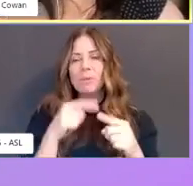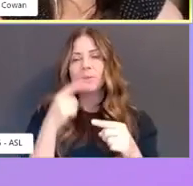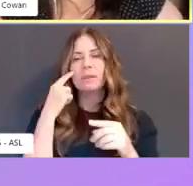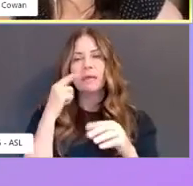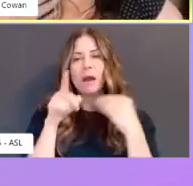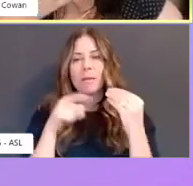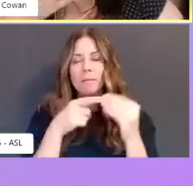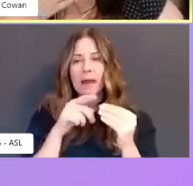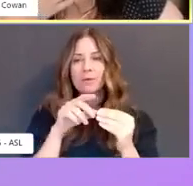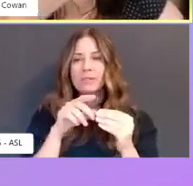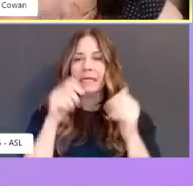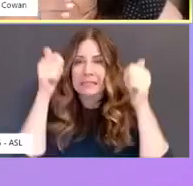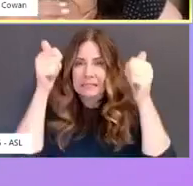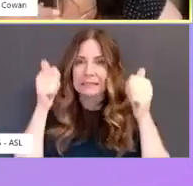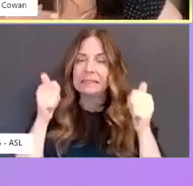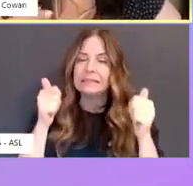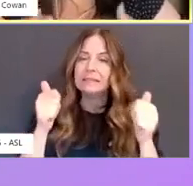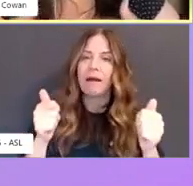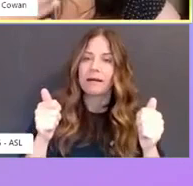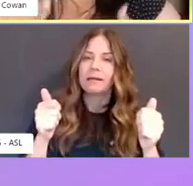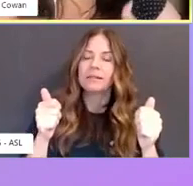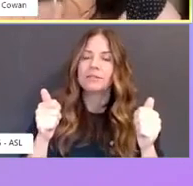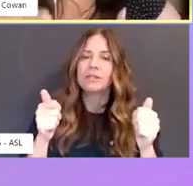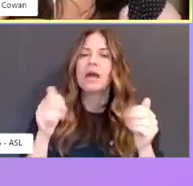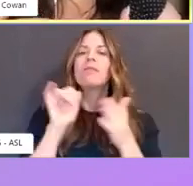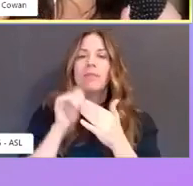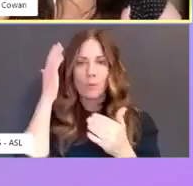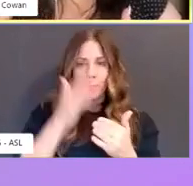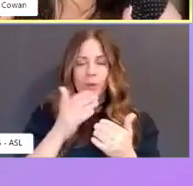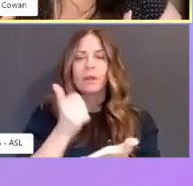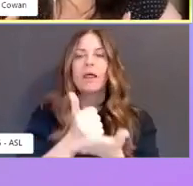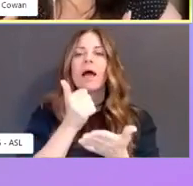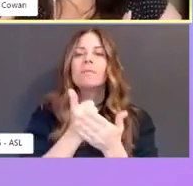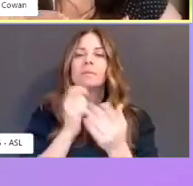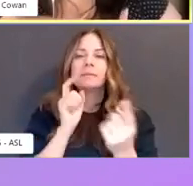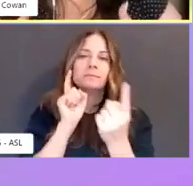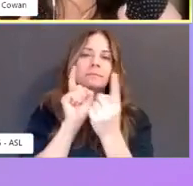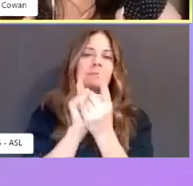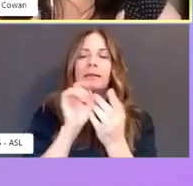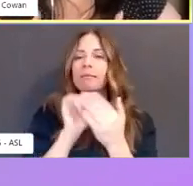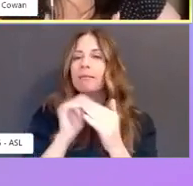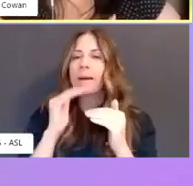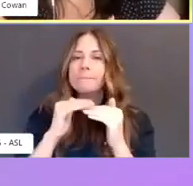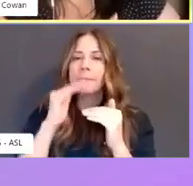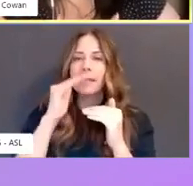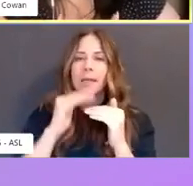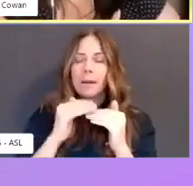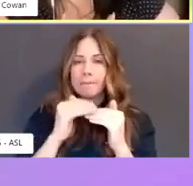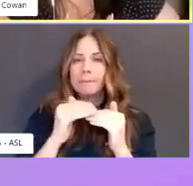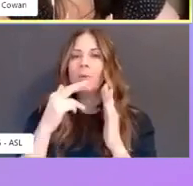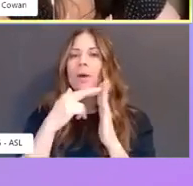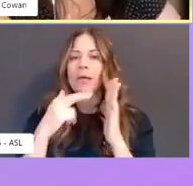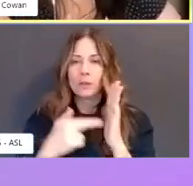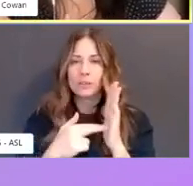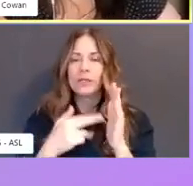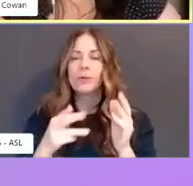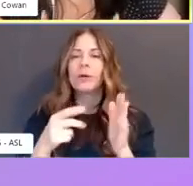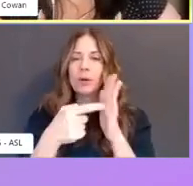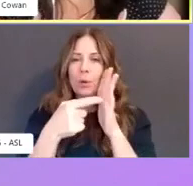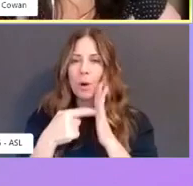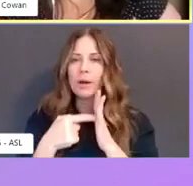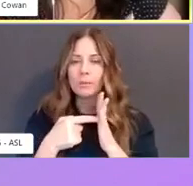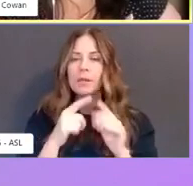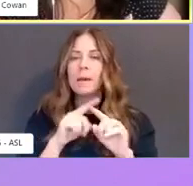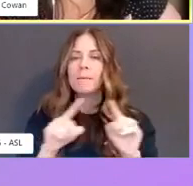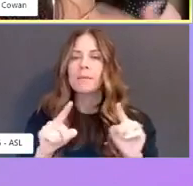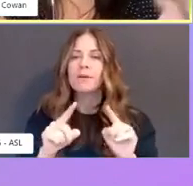the fixed signage, right, like that is going to help us meet that minimum regulatory requirement. But there's